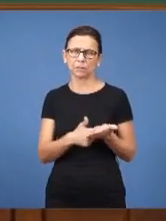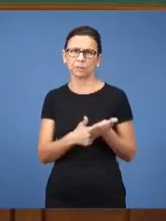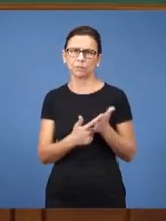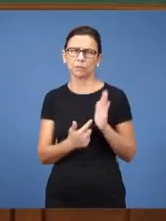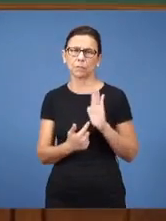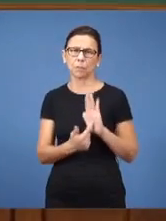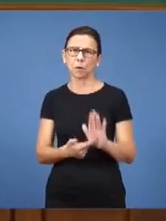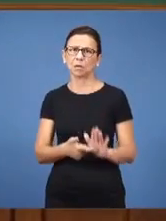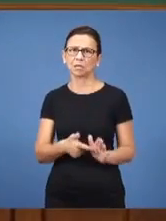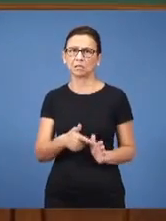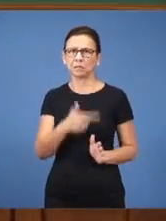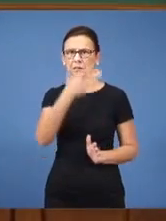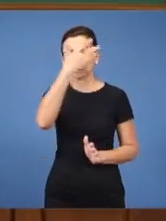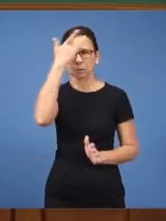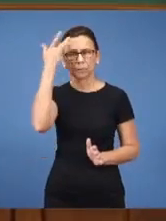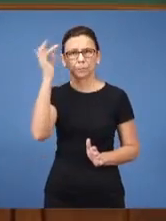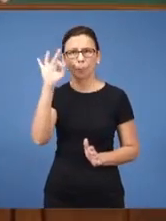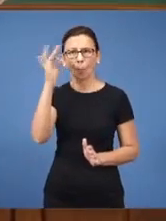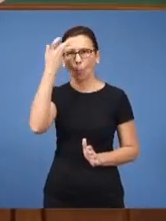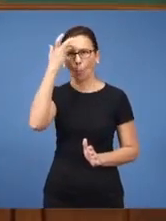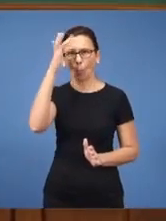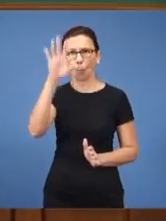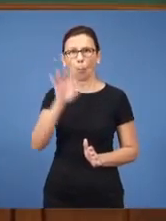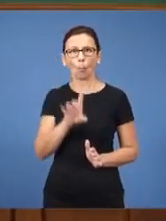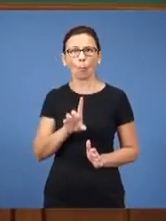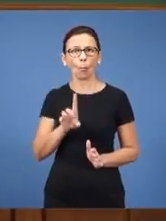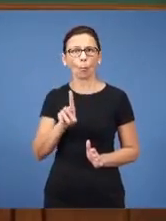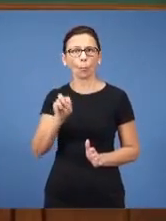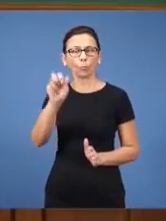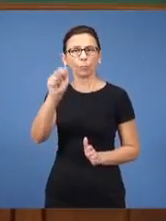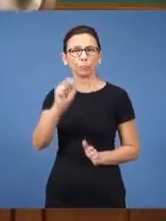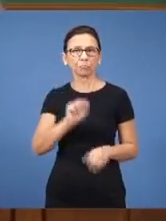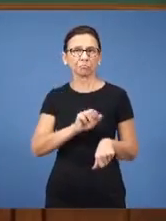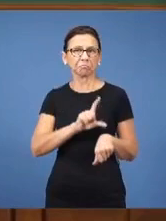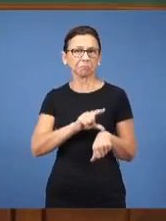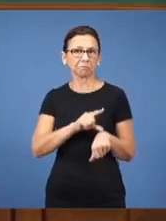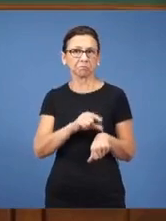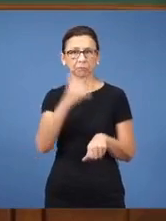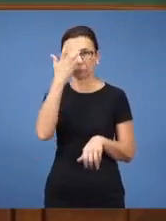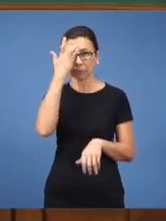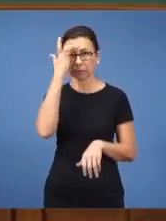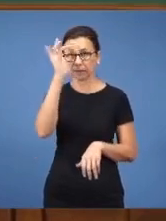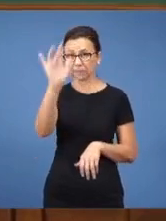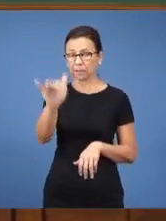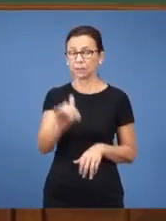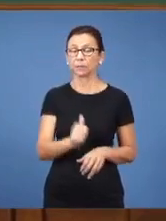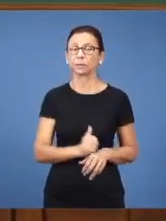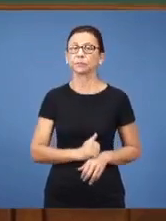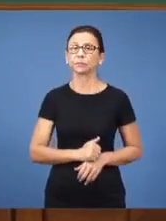And nobody knows the day of the hour or the hour. So there are many aspects here